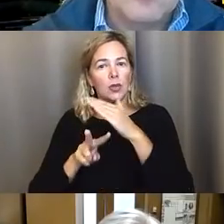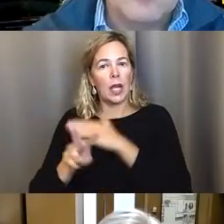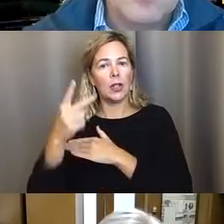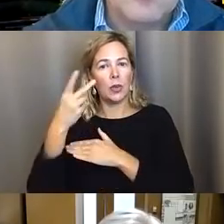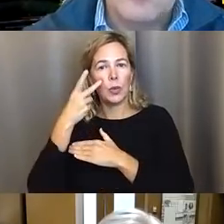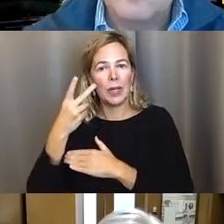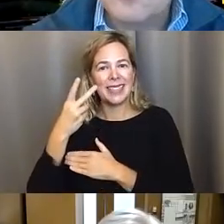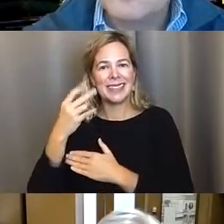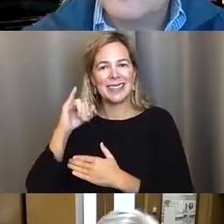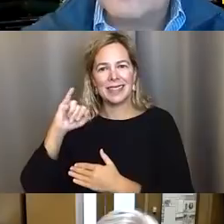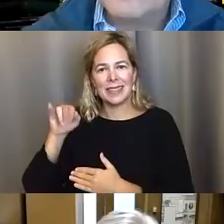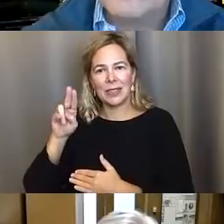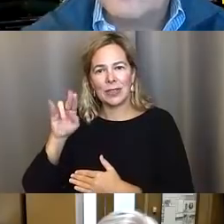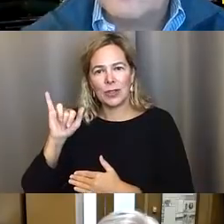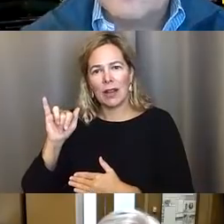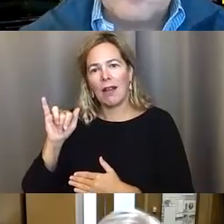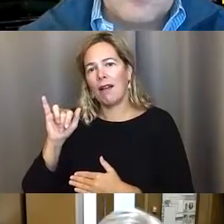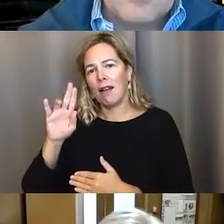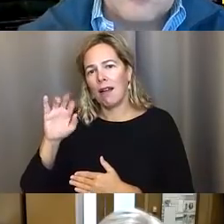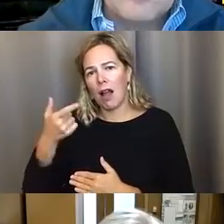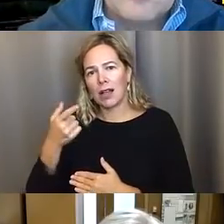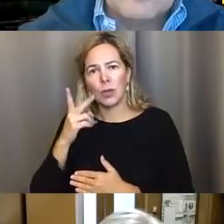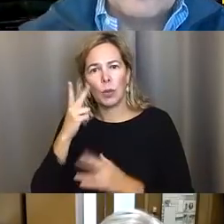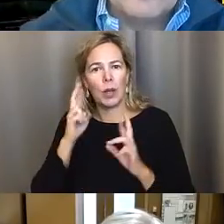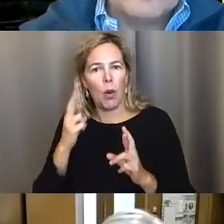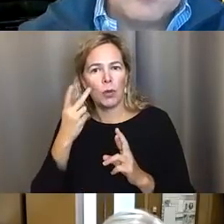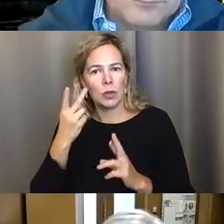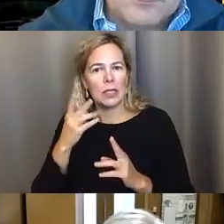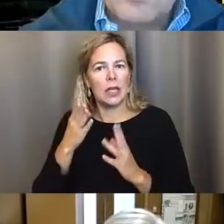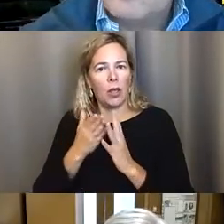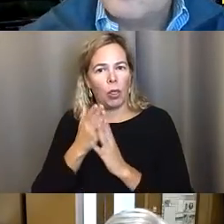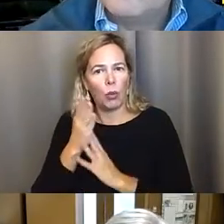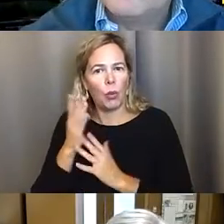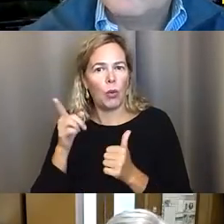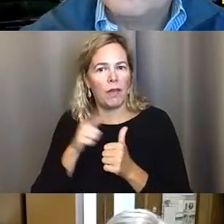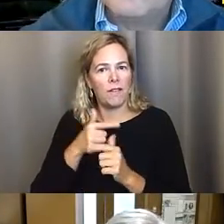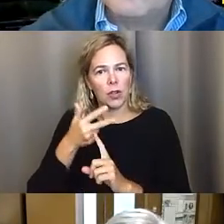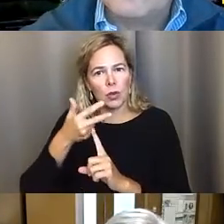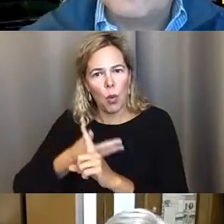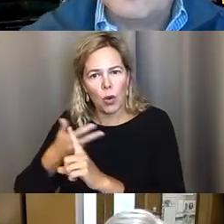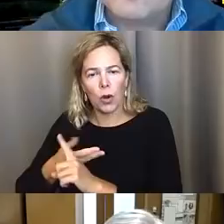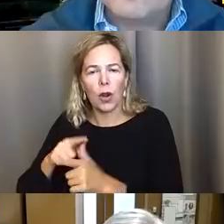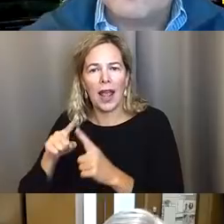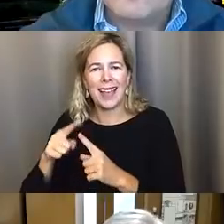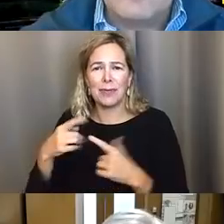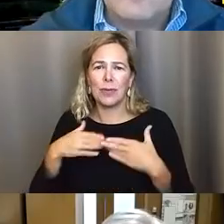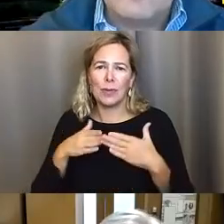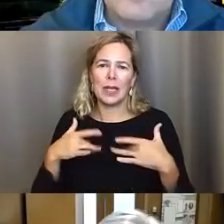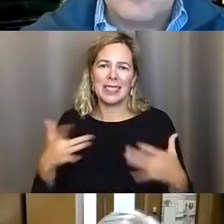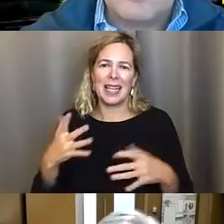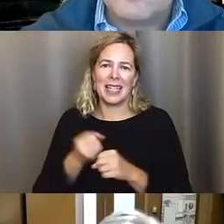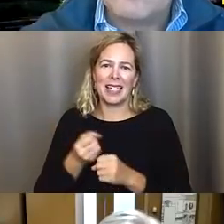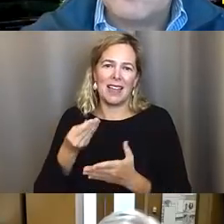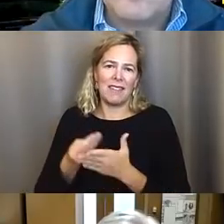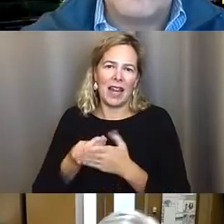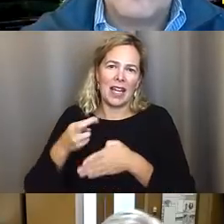at least for the first quarter, which would be through the end of September. And we generally get our financial results around the 11th